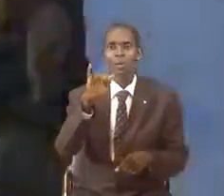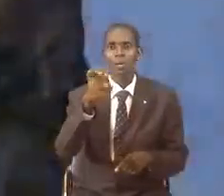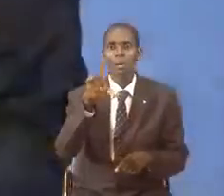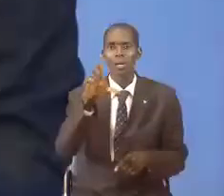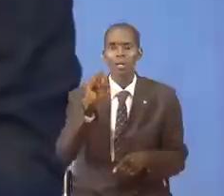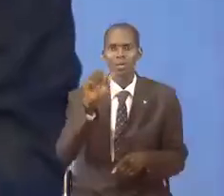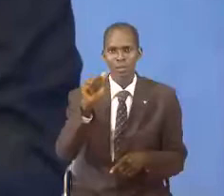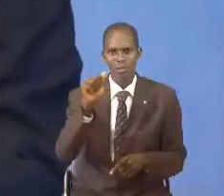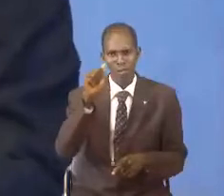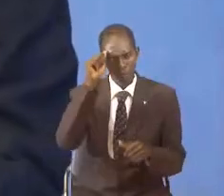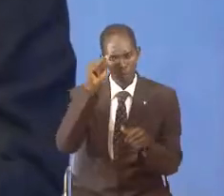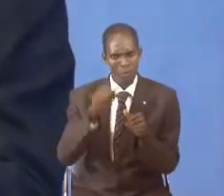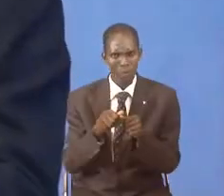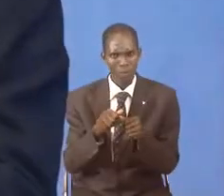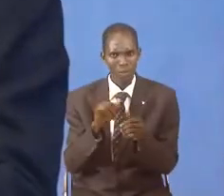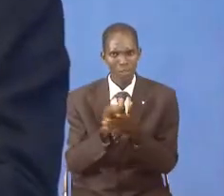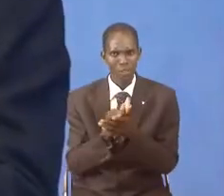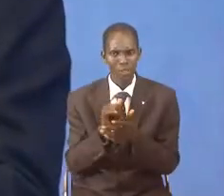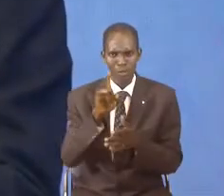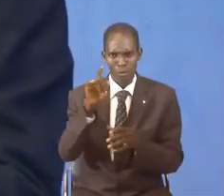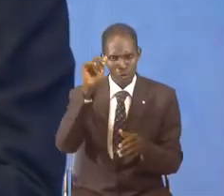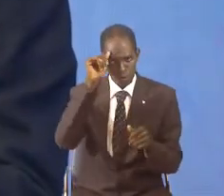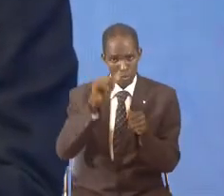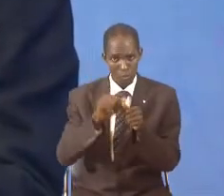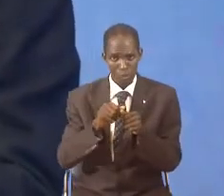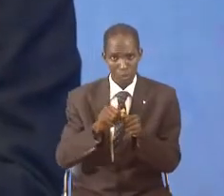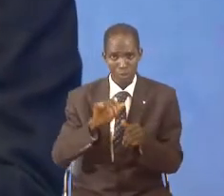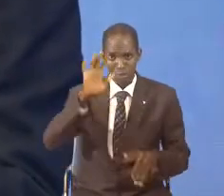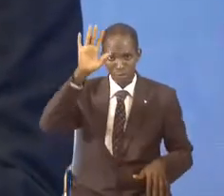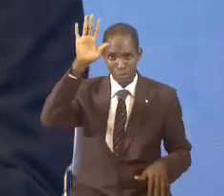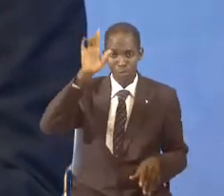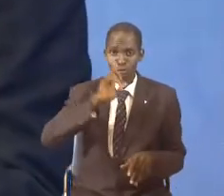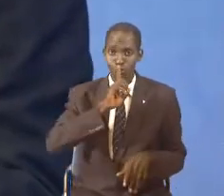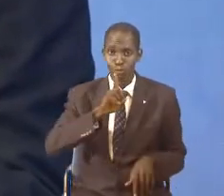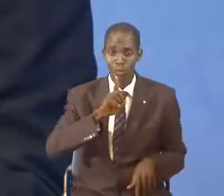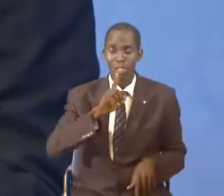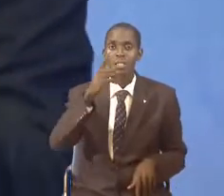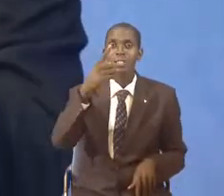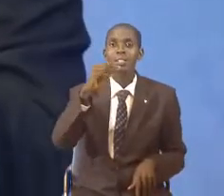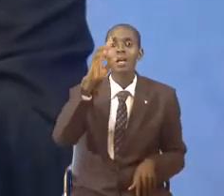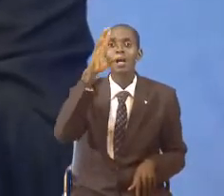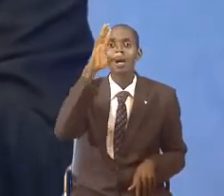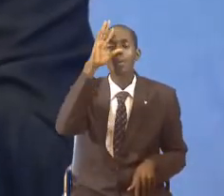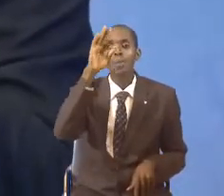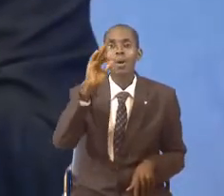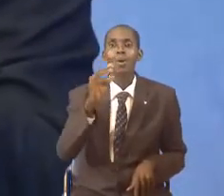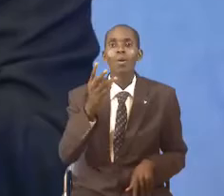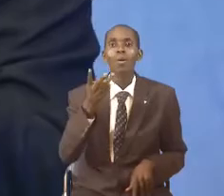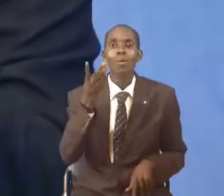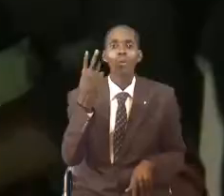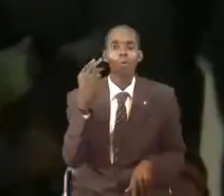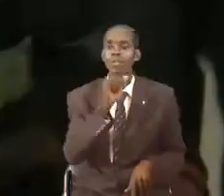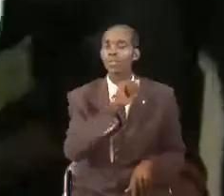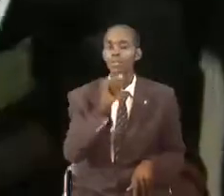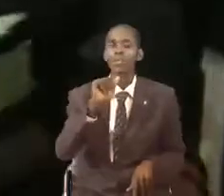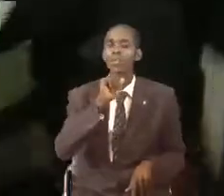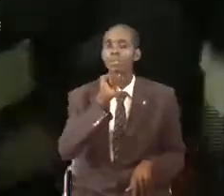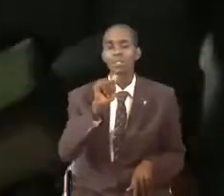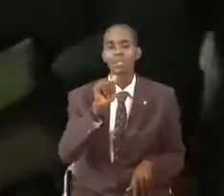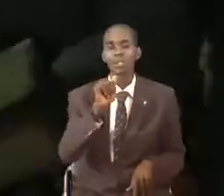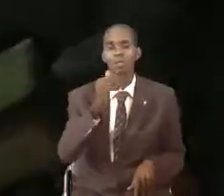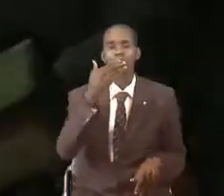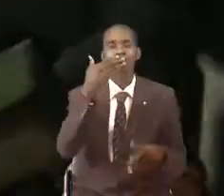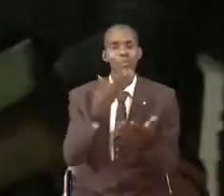today from Bielsa? Did you hear? Let me see your hand if you heard.